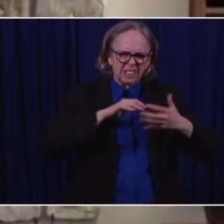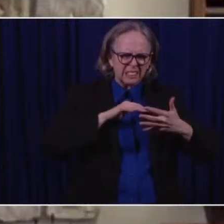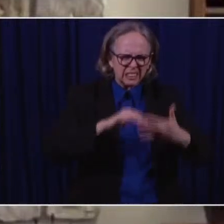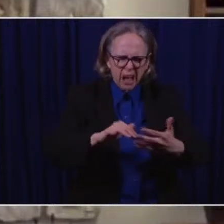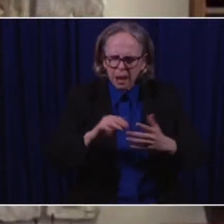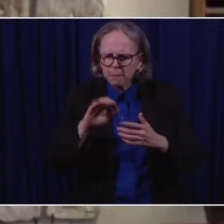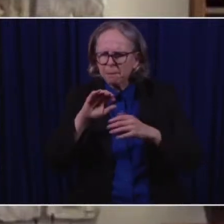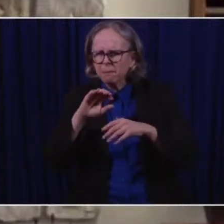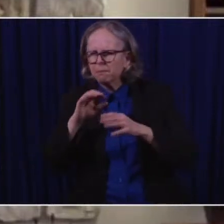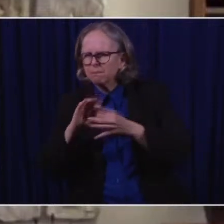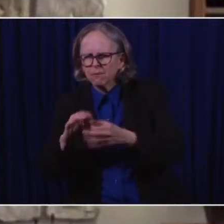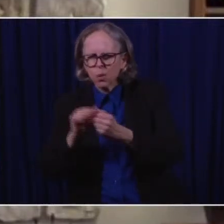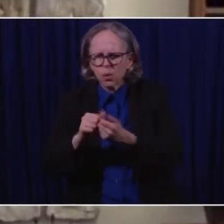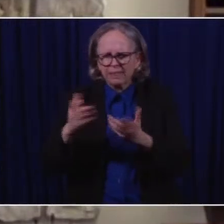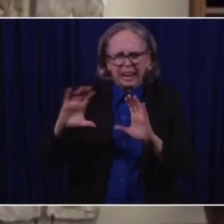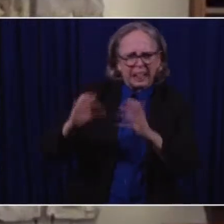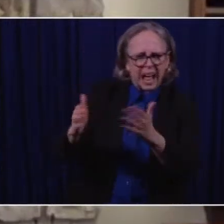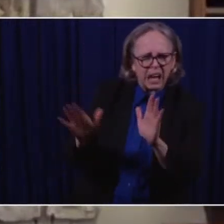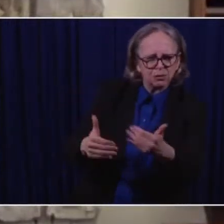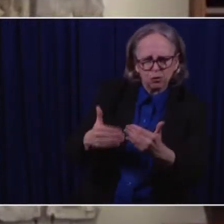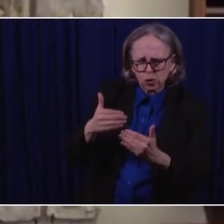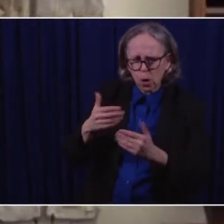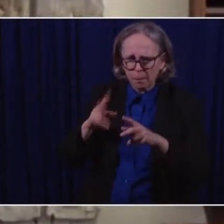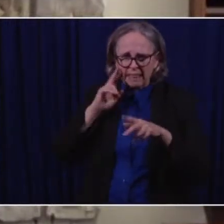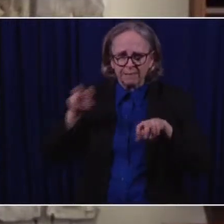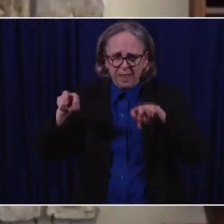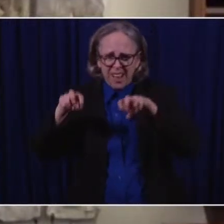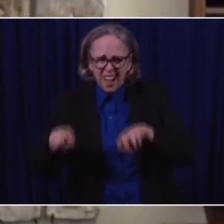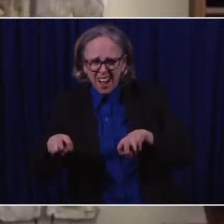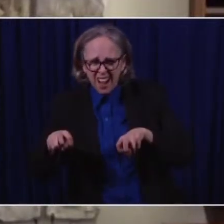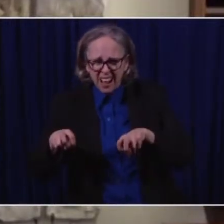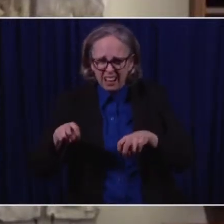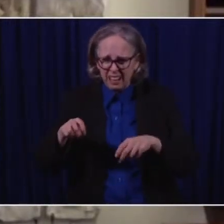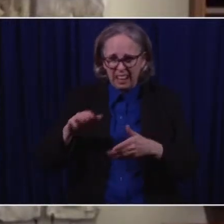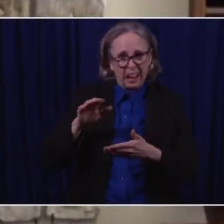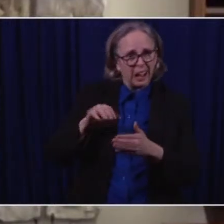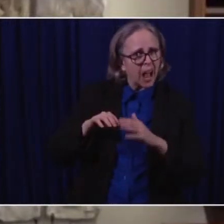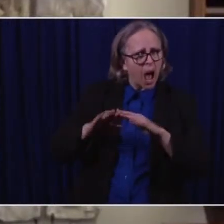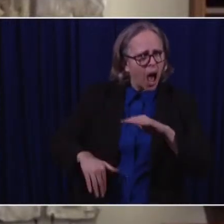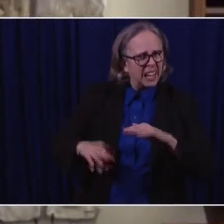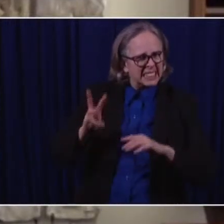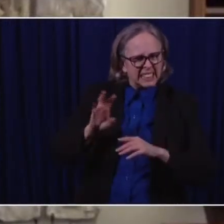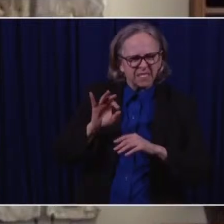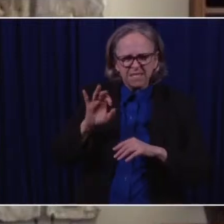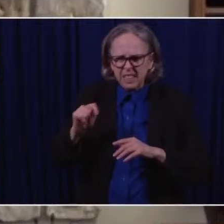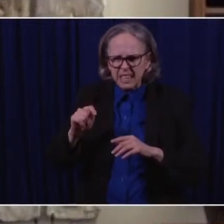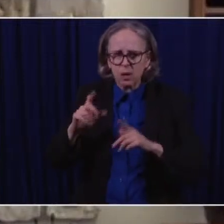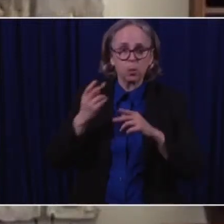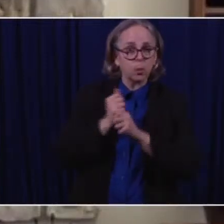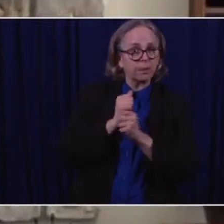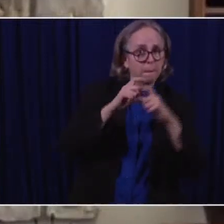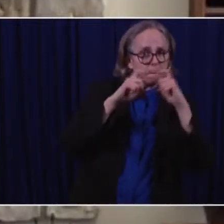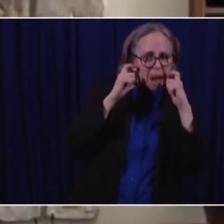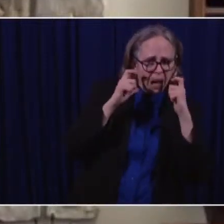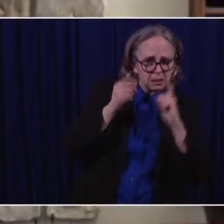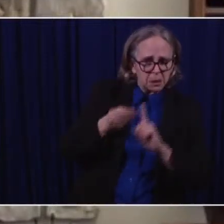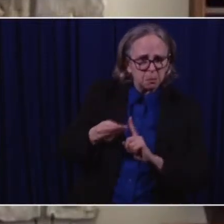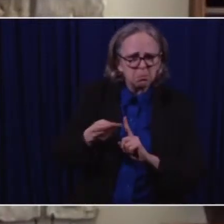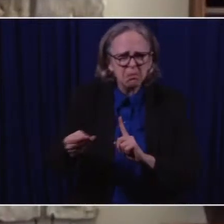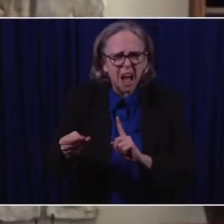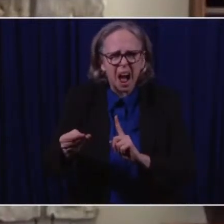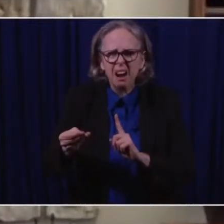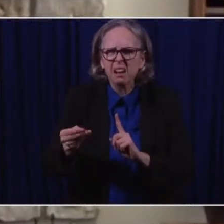feet, closer than 6 feet, needed to be quarantined. Then we had superintendents and principals telling us, look,